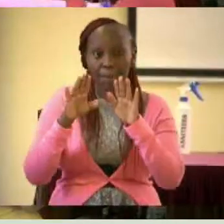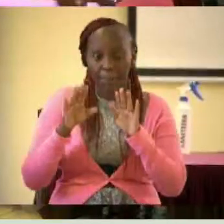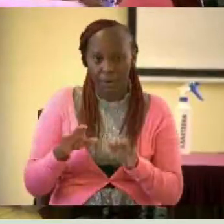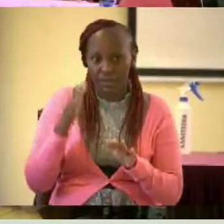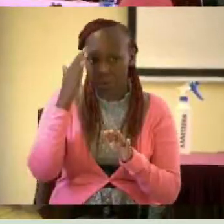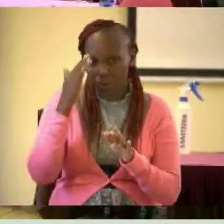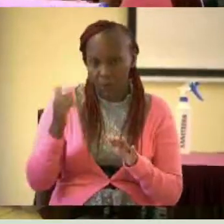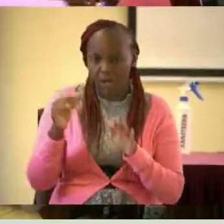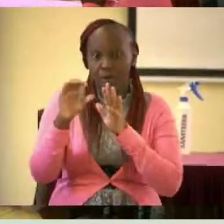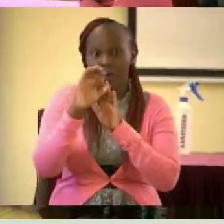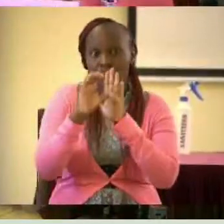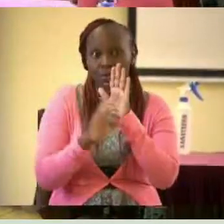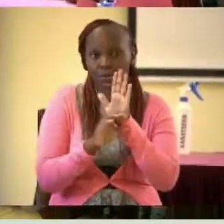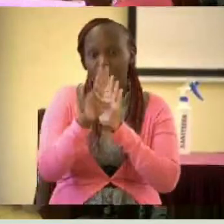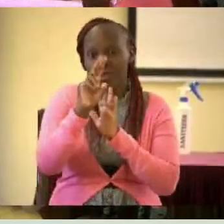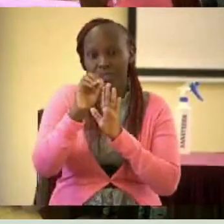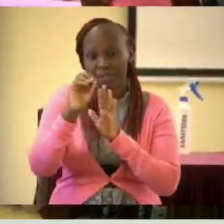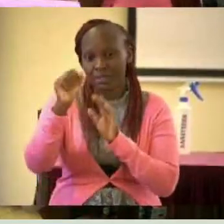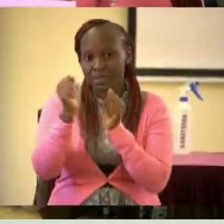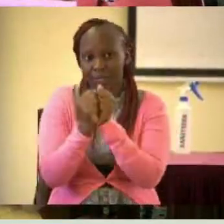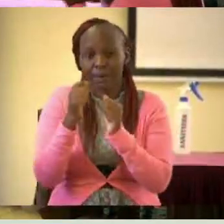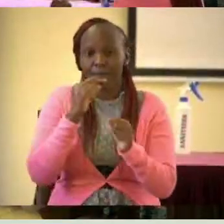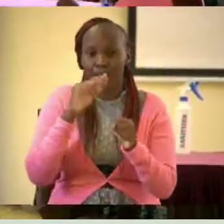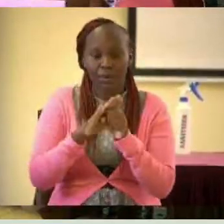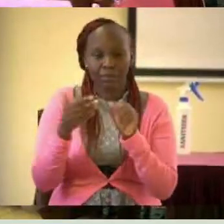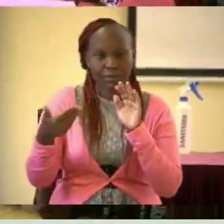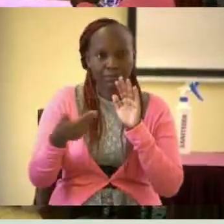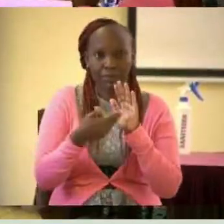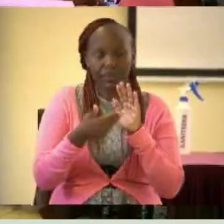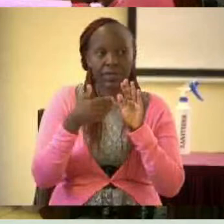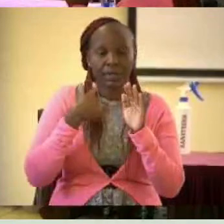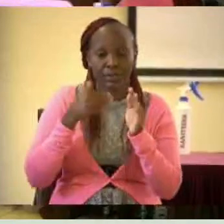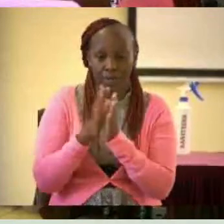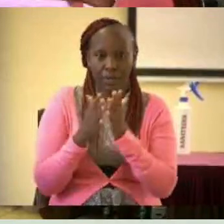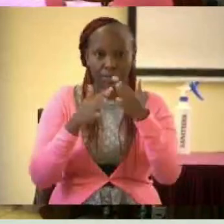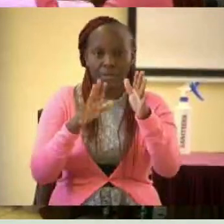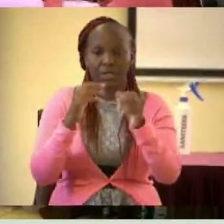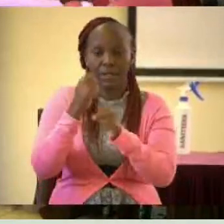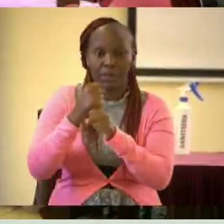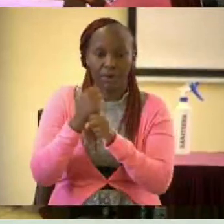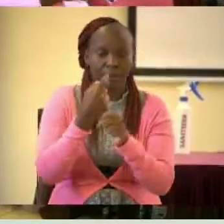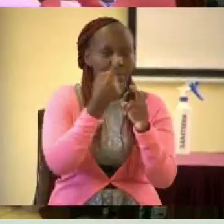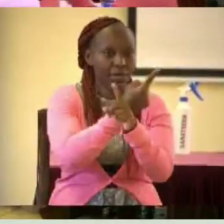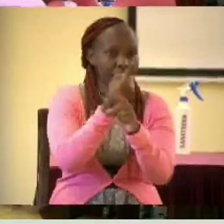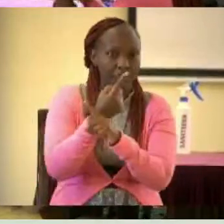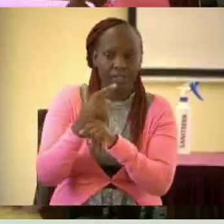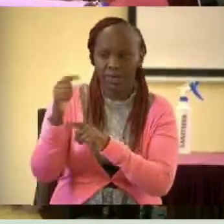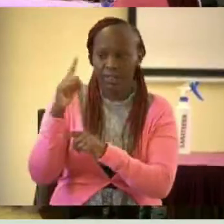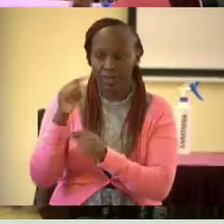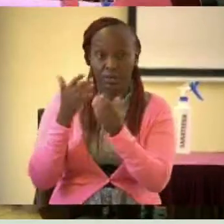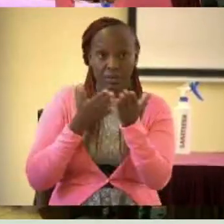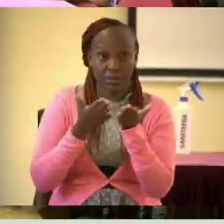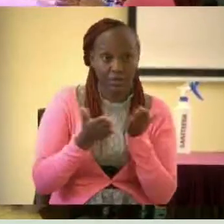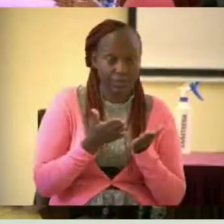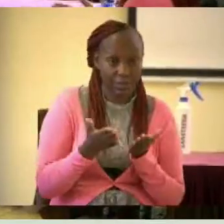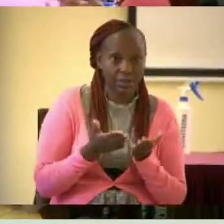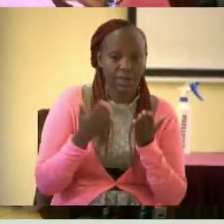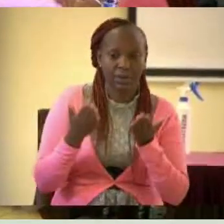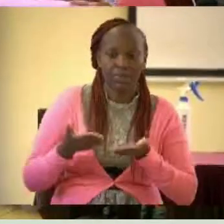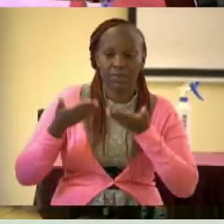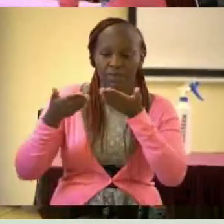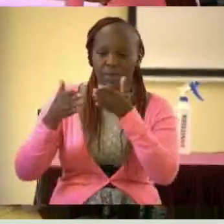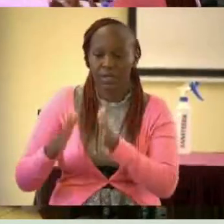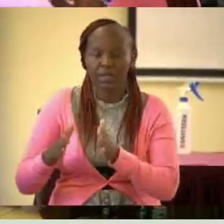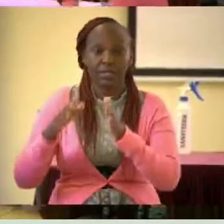guaranteed in our Constitution and fully appreciate the work done by various legal services providers